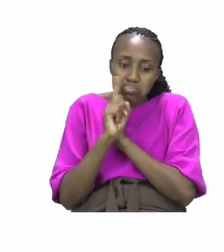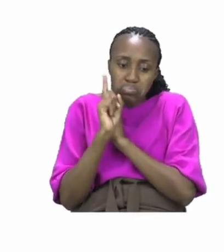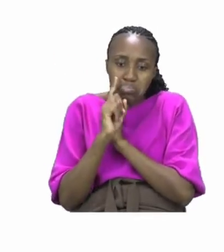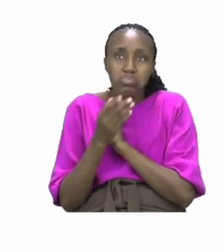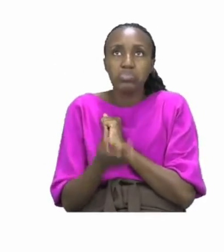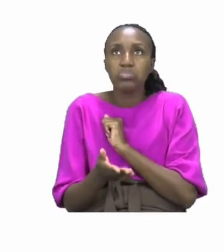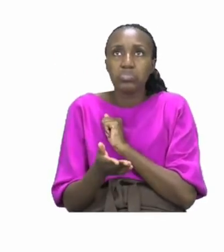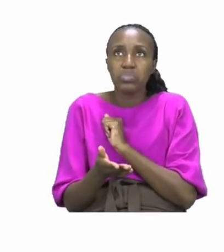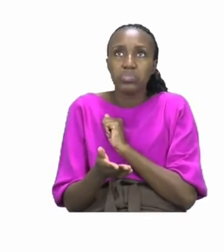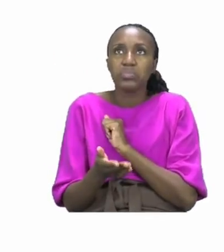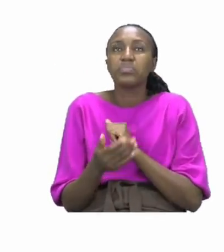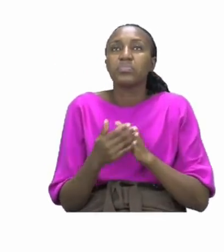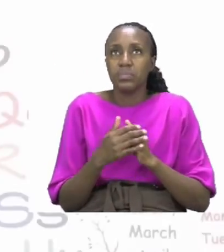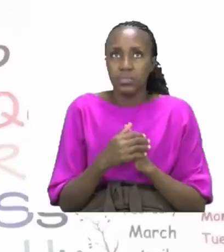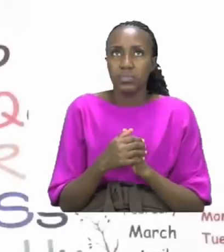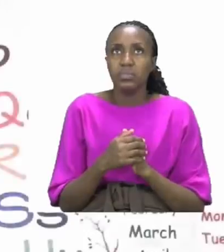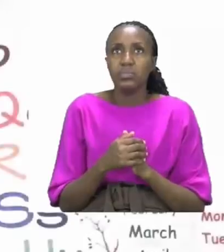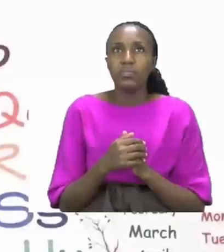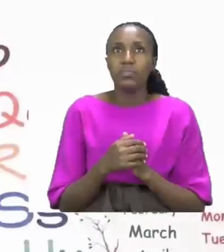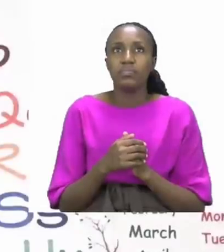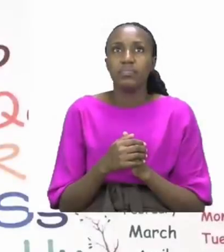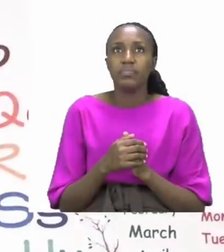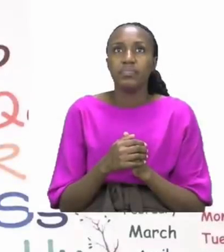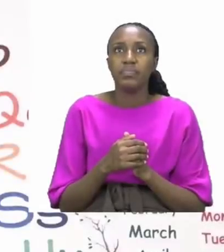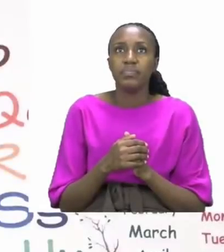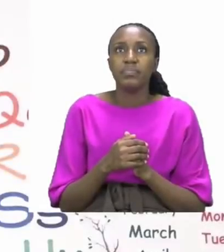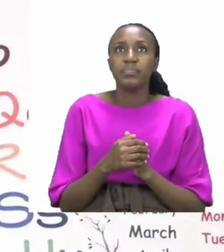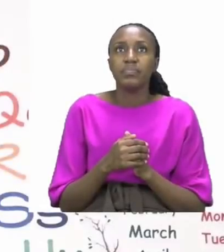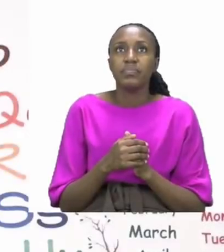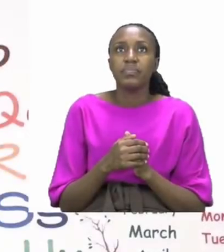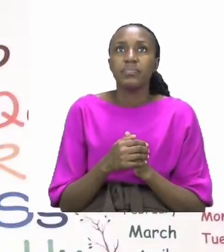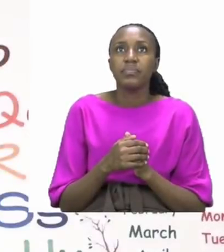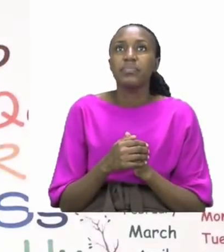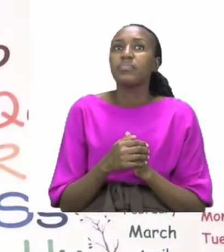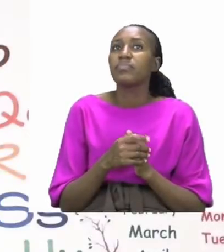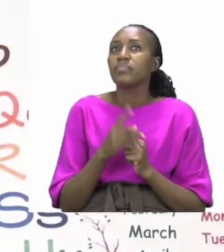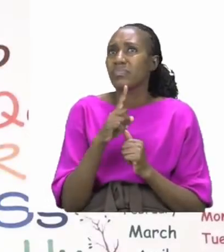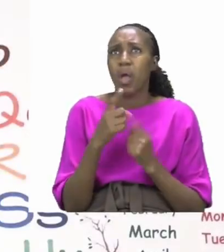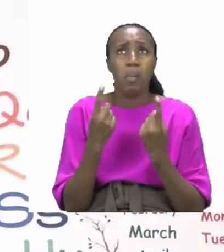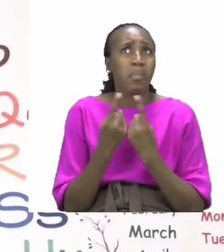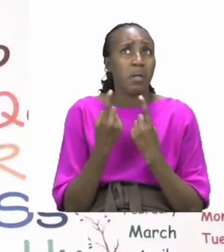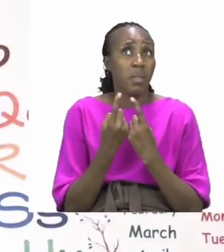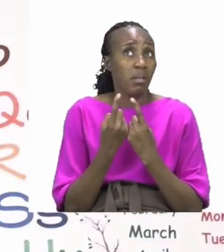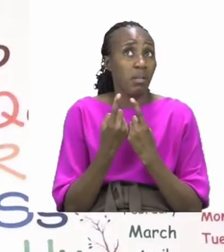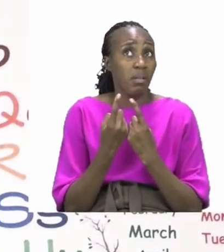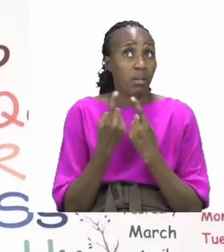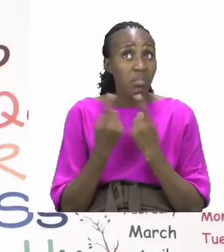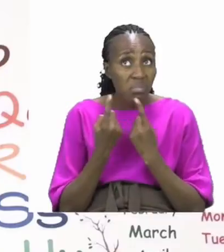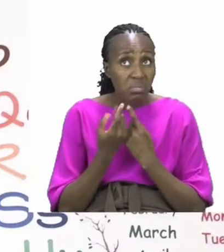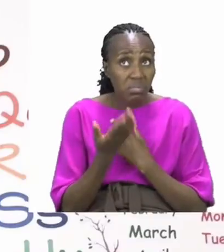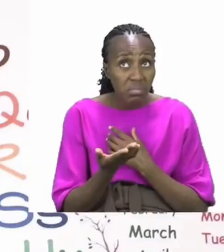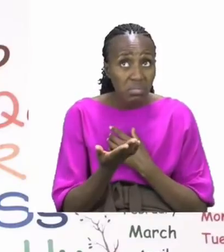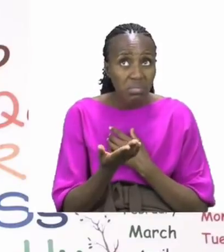your pair of scissors safely. Remember, this is not a toy, so when you are done, put it